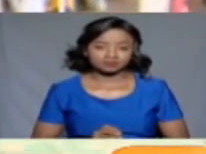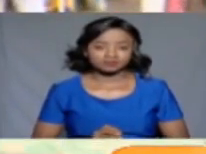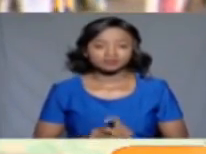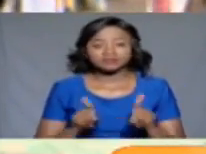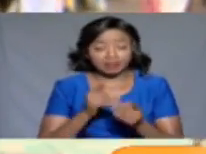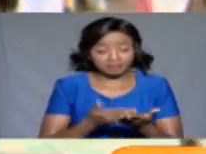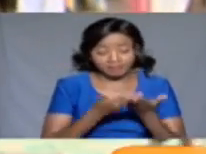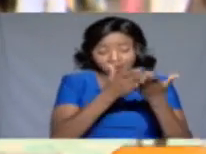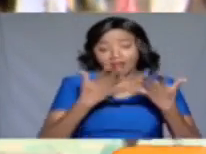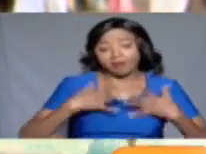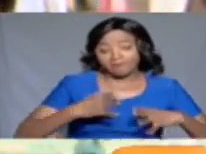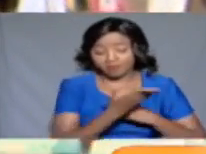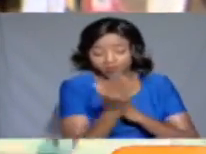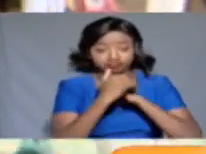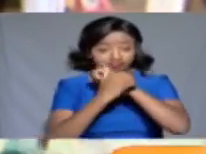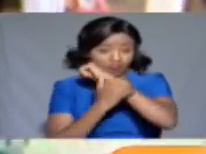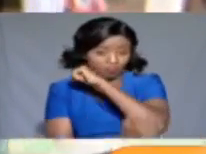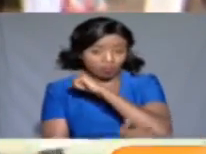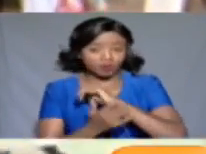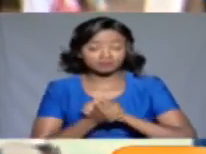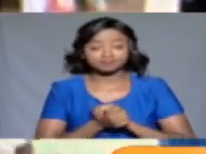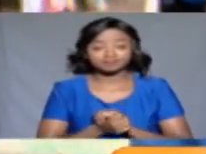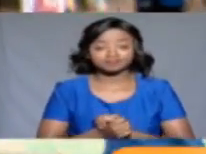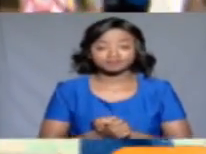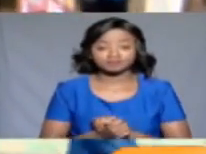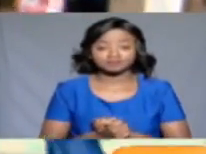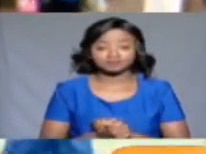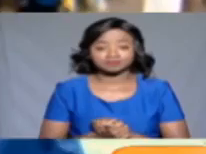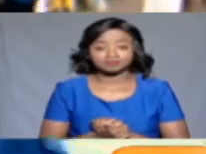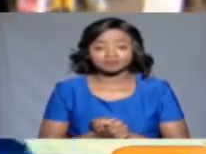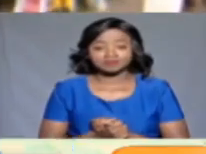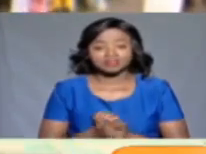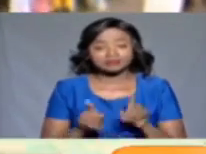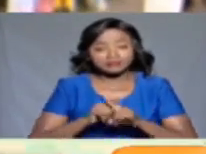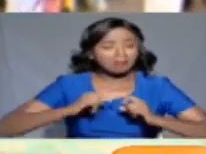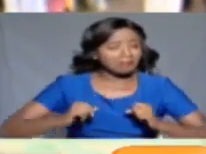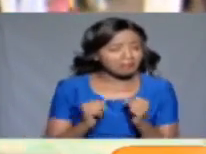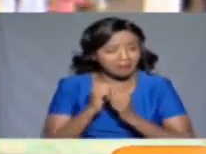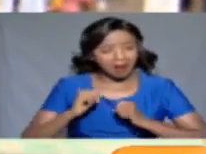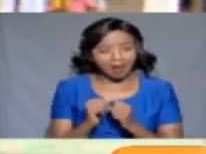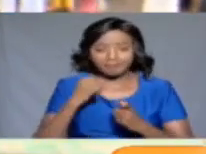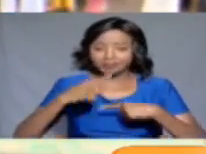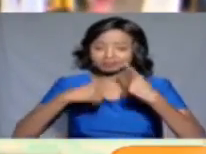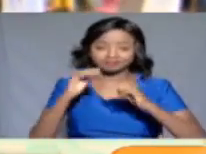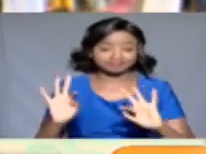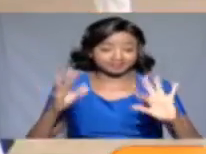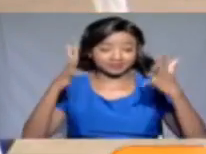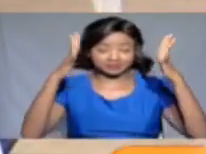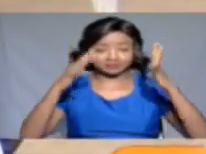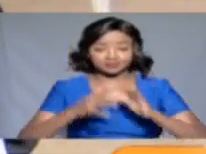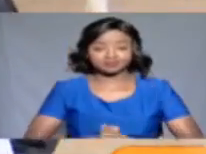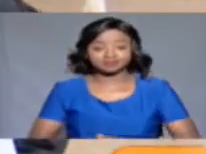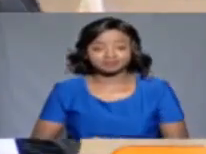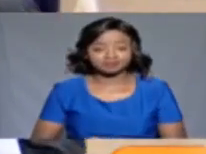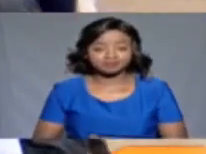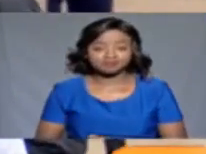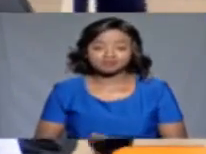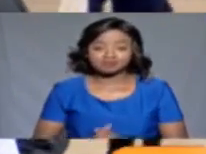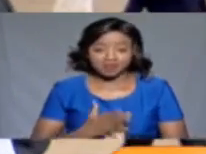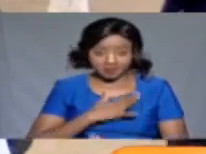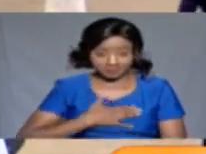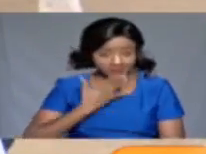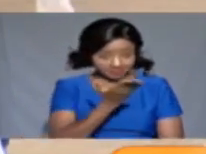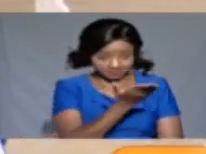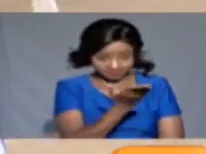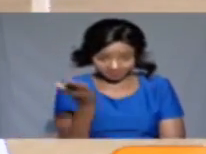people. I think everybody should be happy and celebrate with their brethren. Make sure that